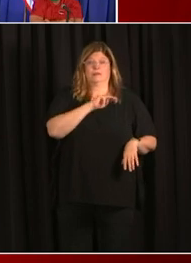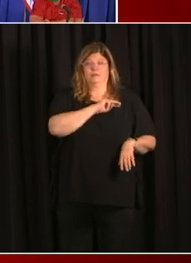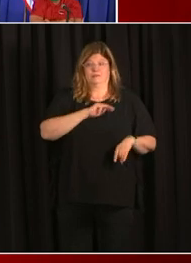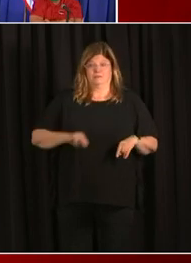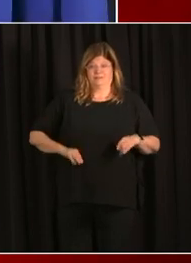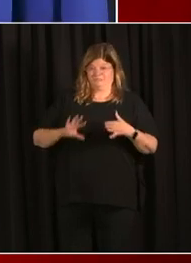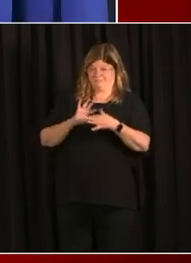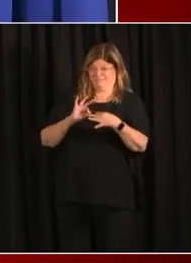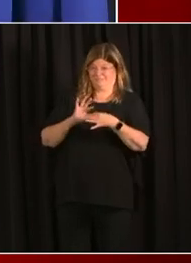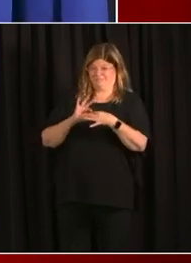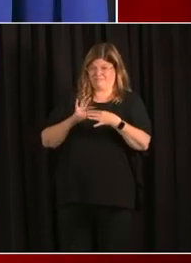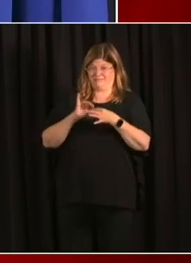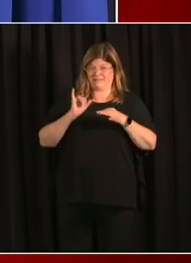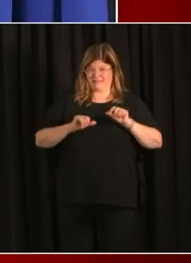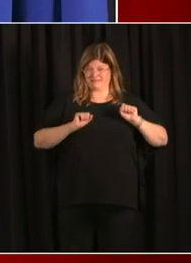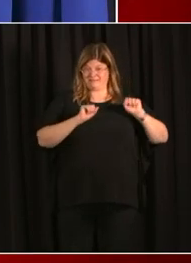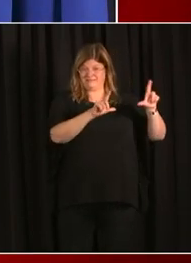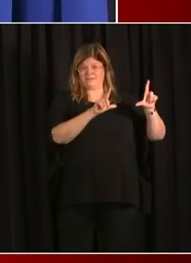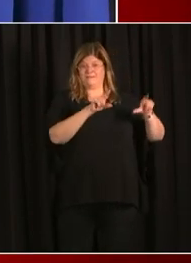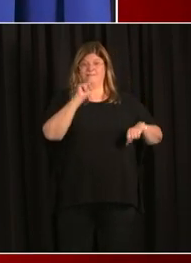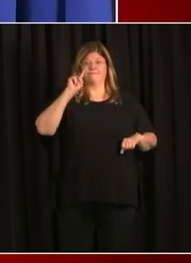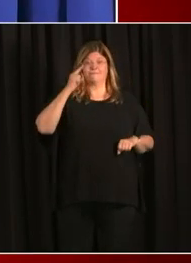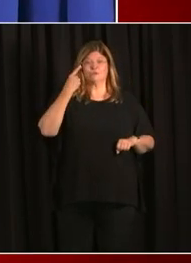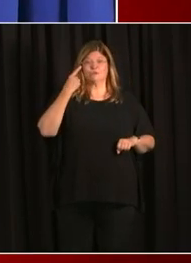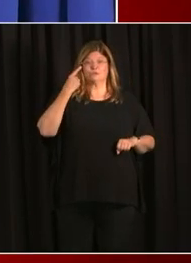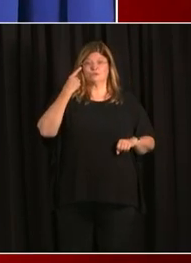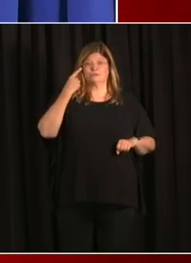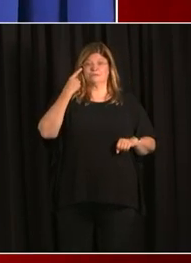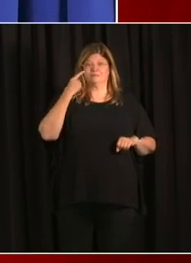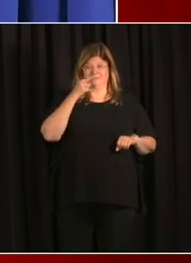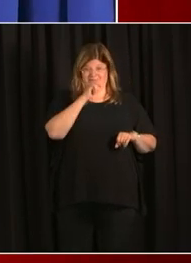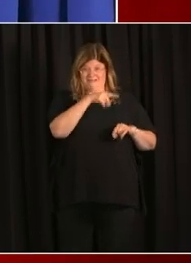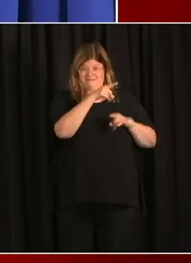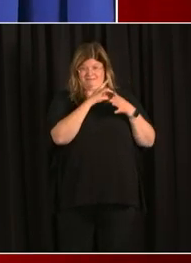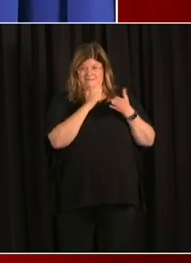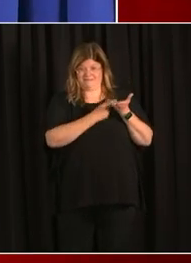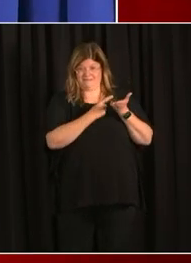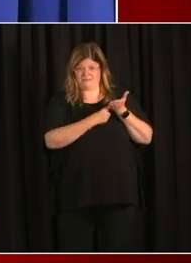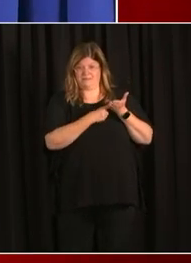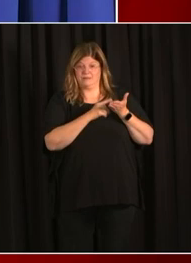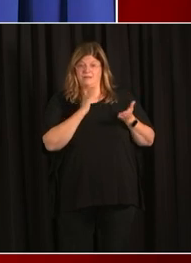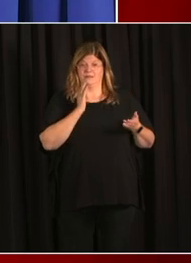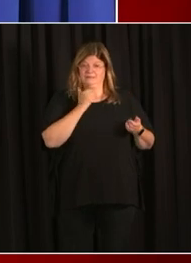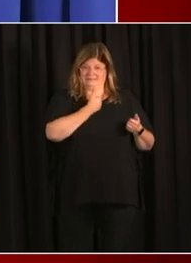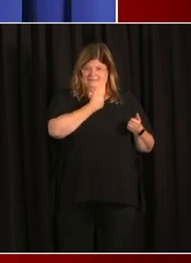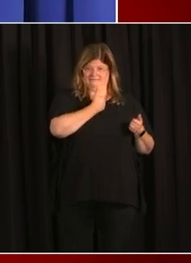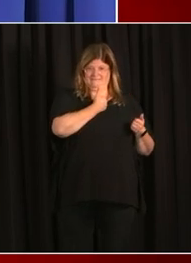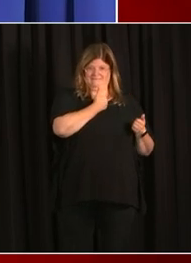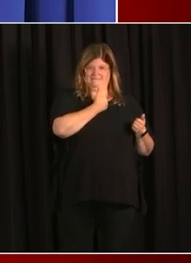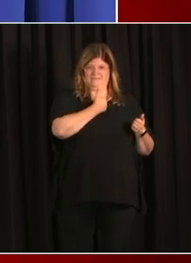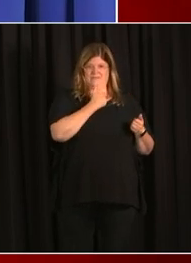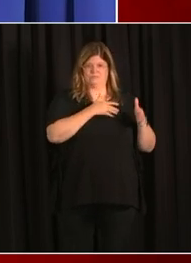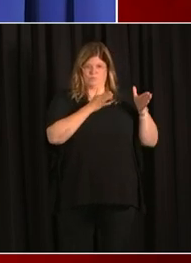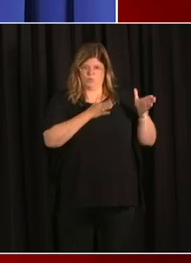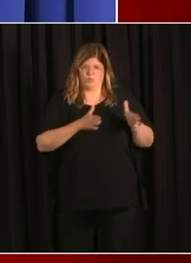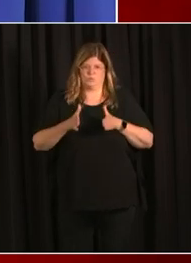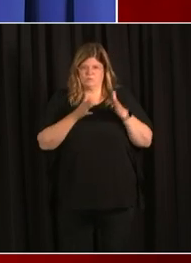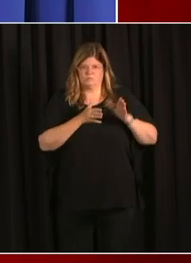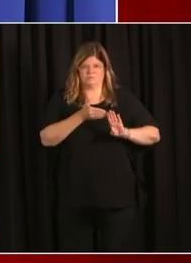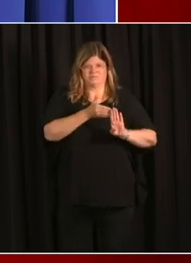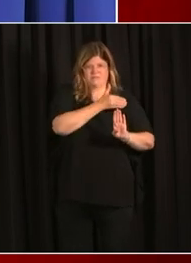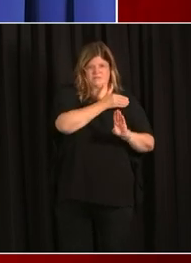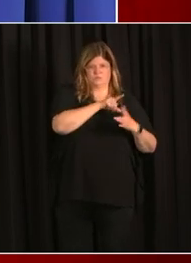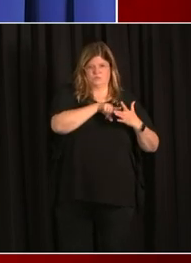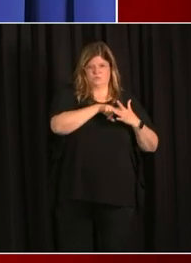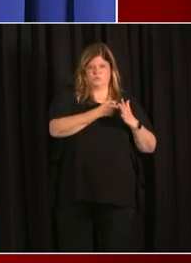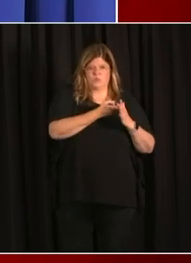previous slides. The first was getting ourselves organized very early on